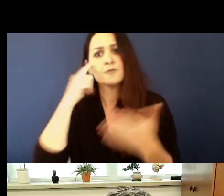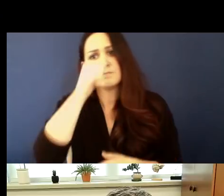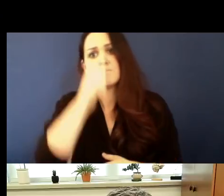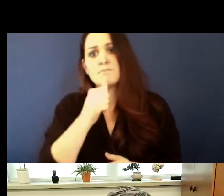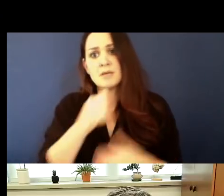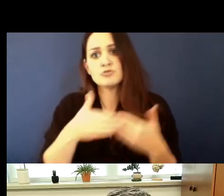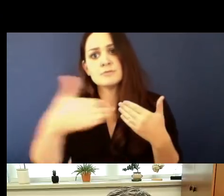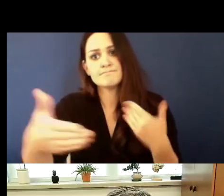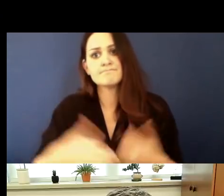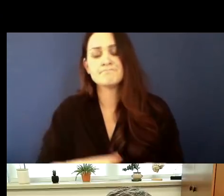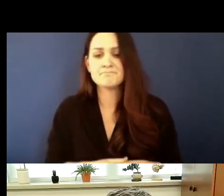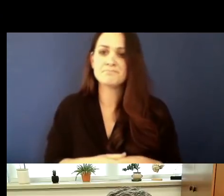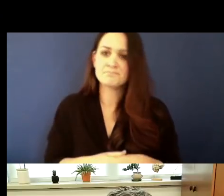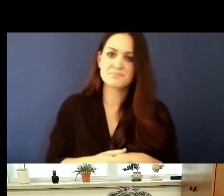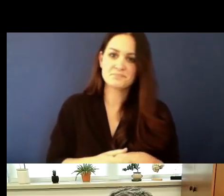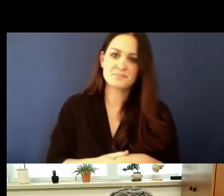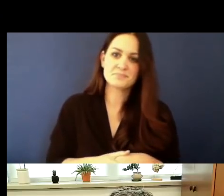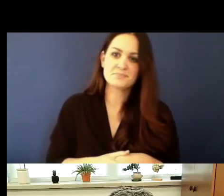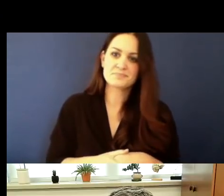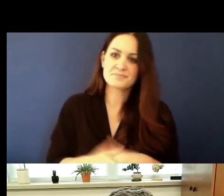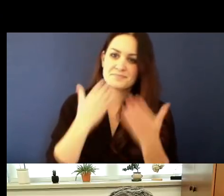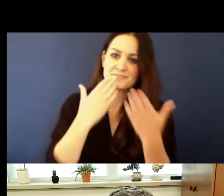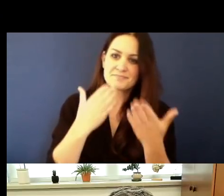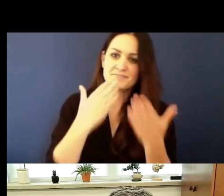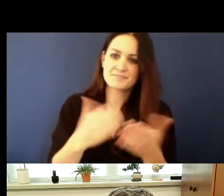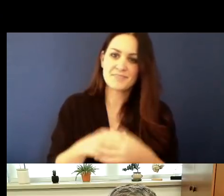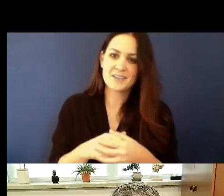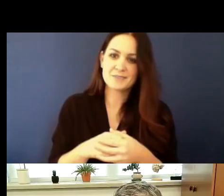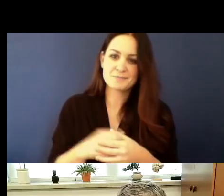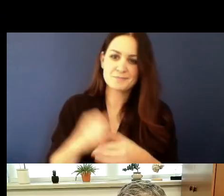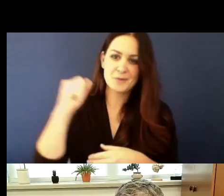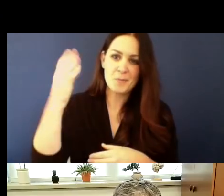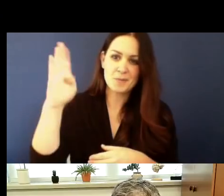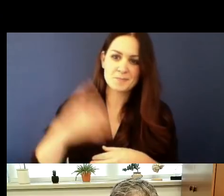some of these ideas into action. So thank you, and go Blue.